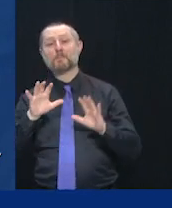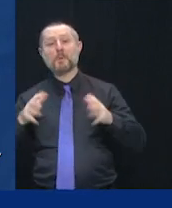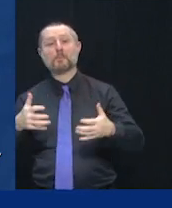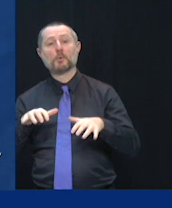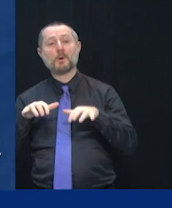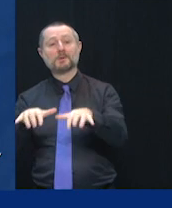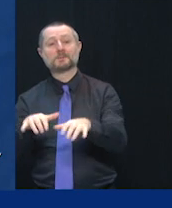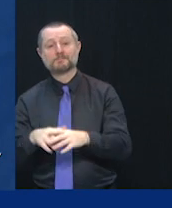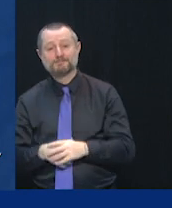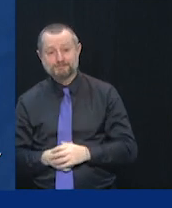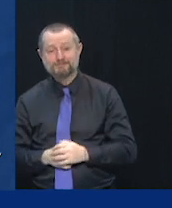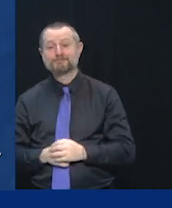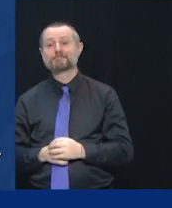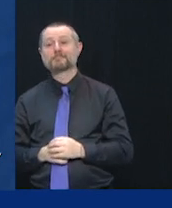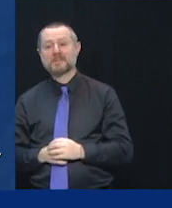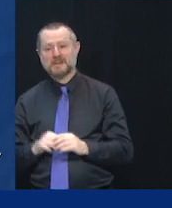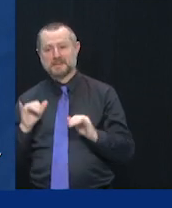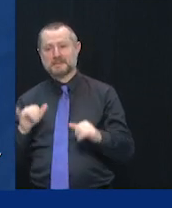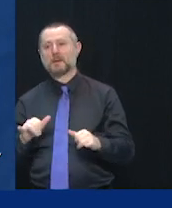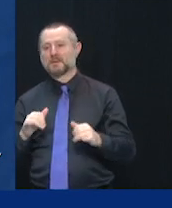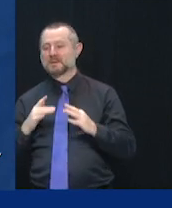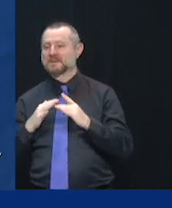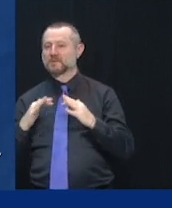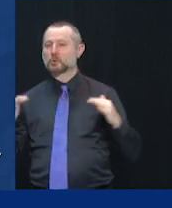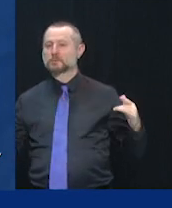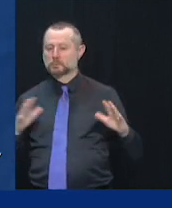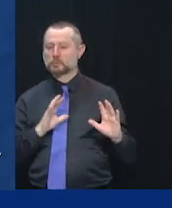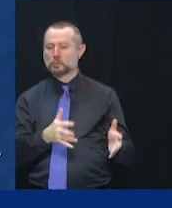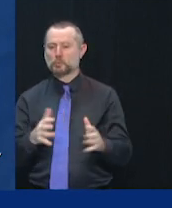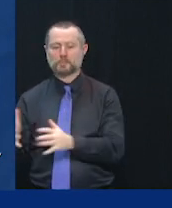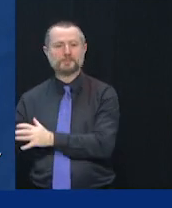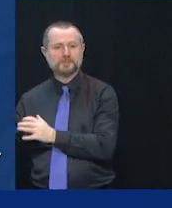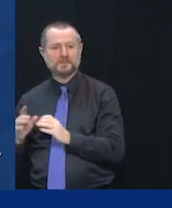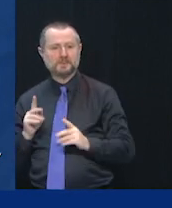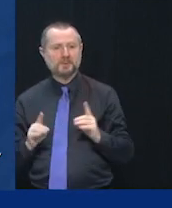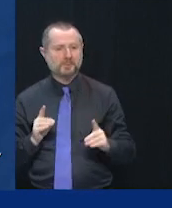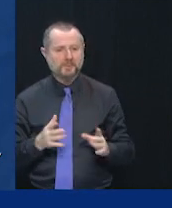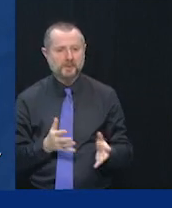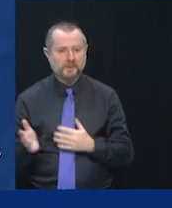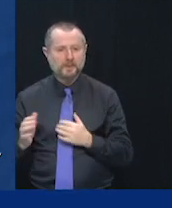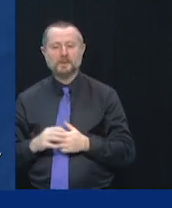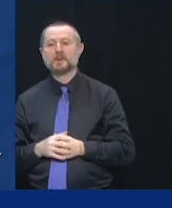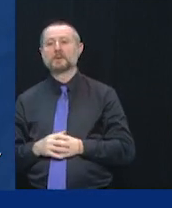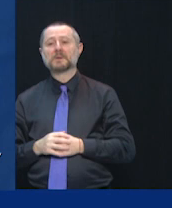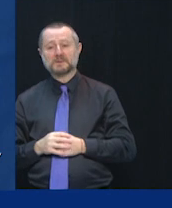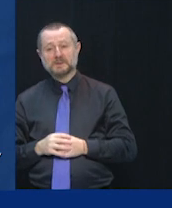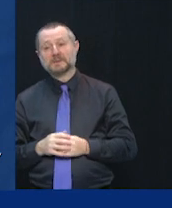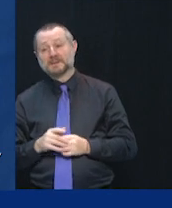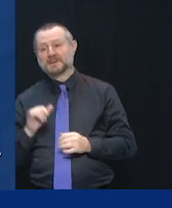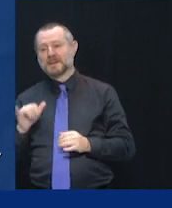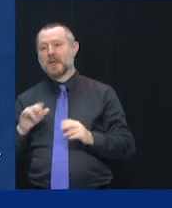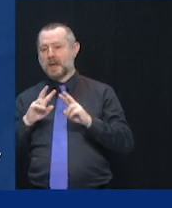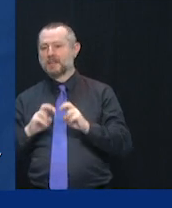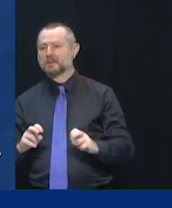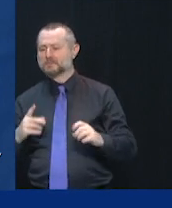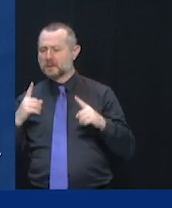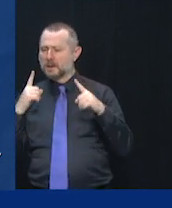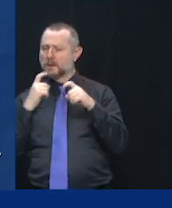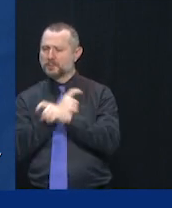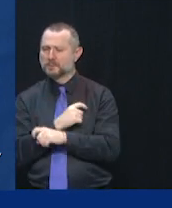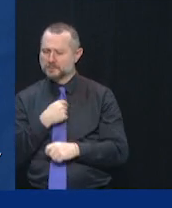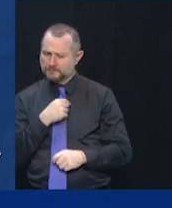which is a more diverse group and a more complicated analysis, frankly.